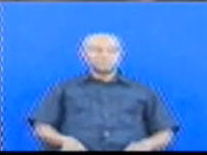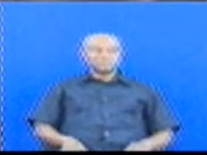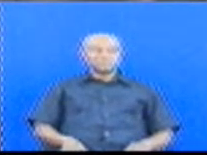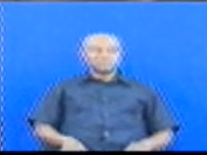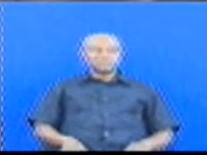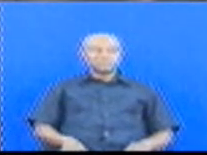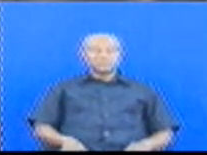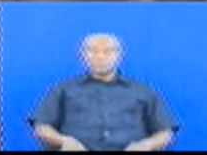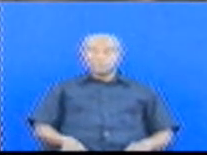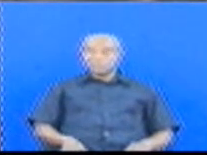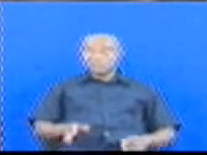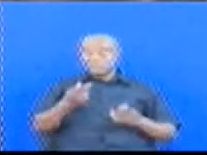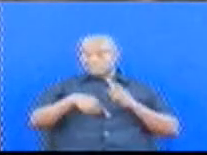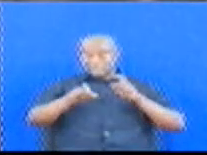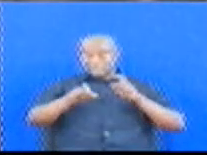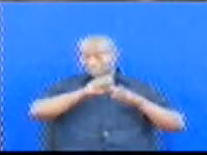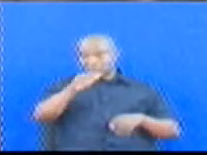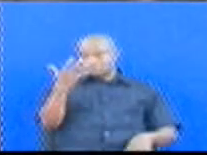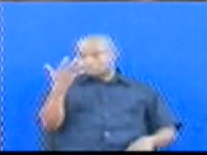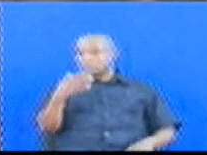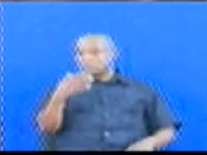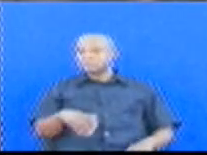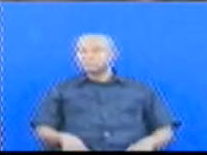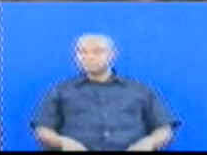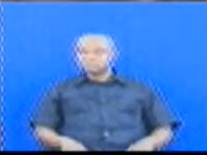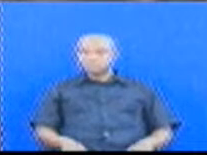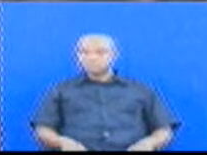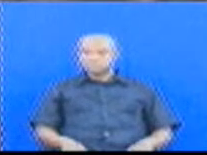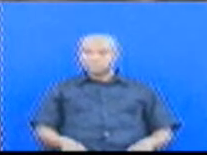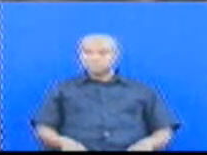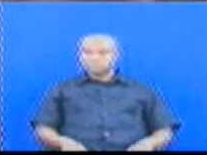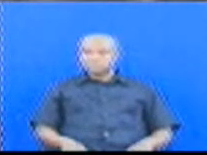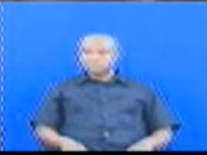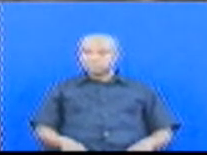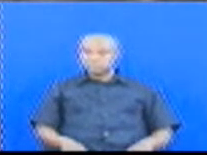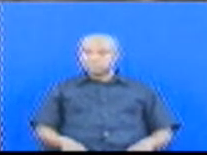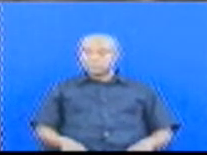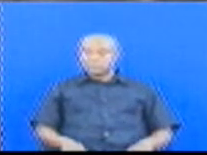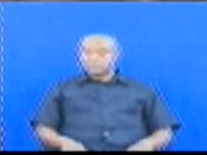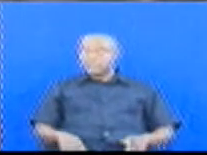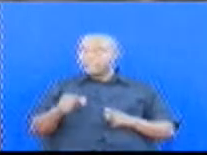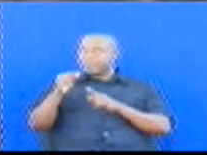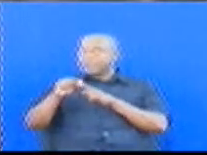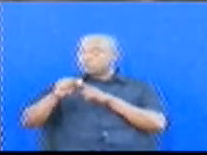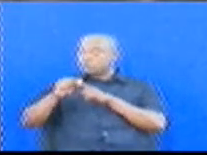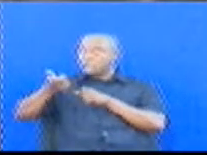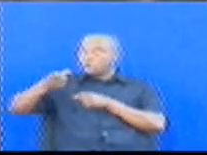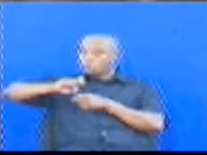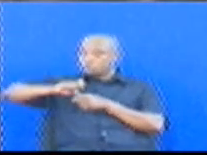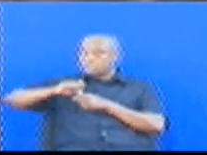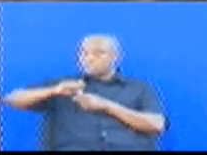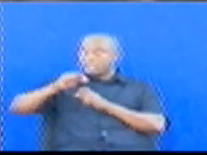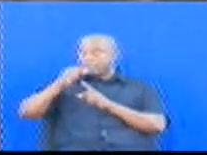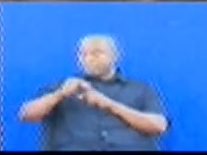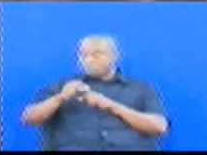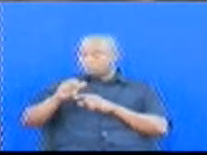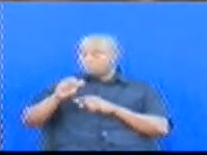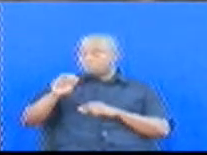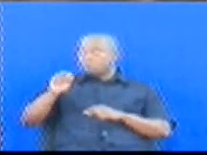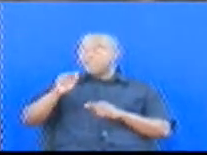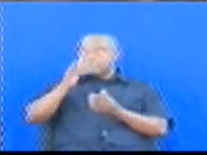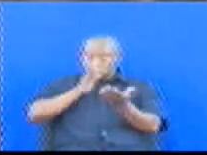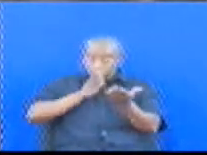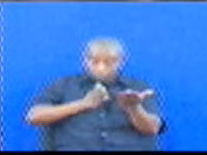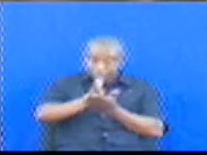kwenye kifungu cha 5, maneno ambayo yanaongezwa kwenye miscellaneous ni maneno upon approval by the